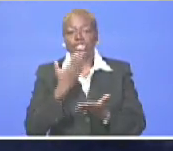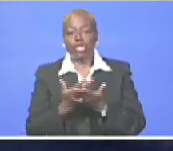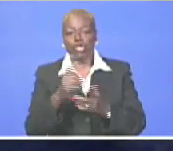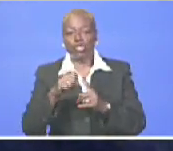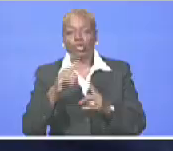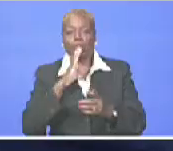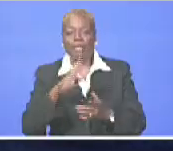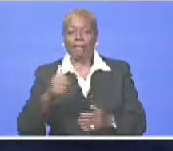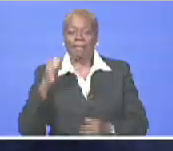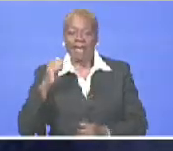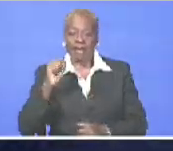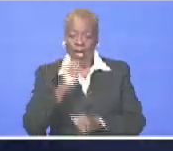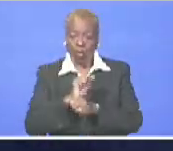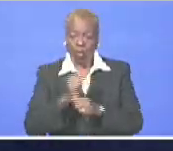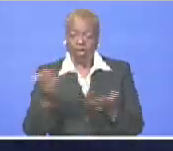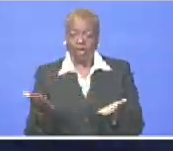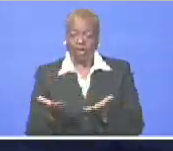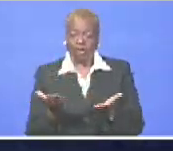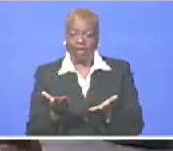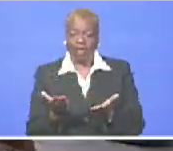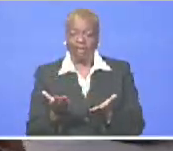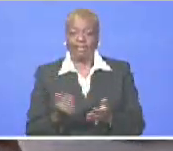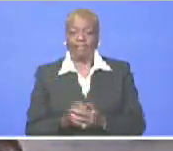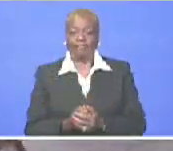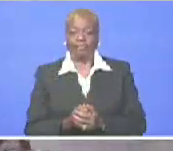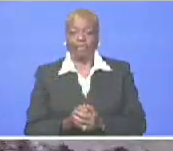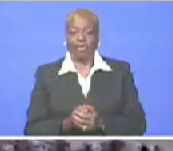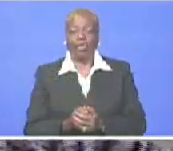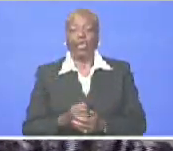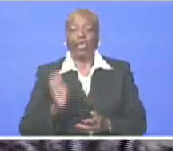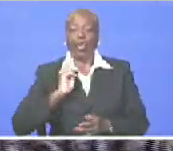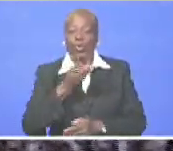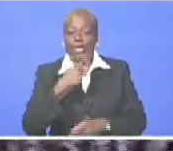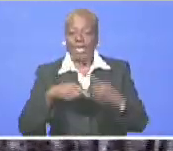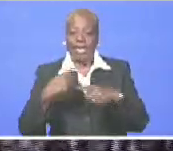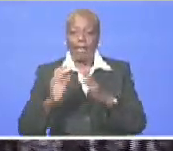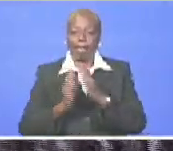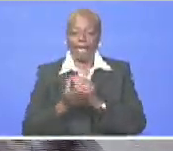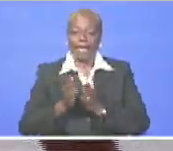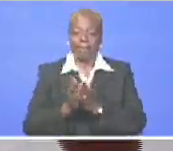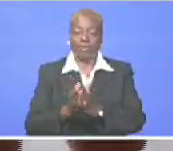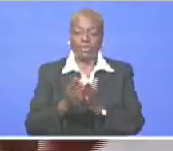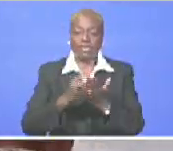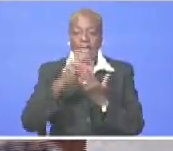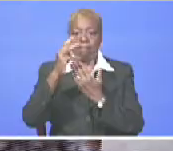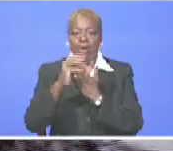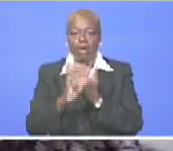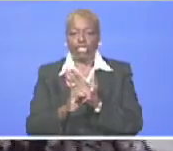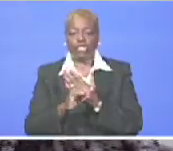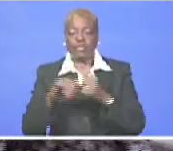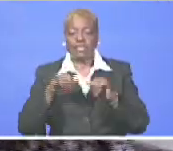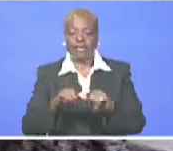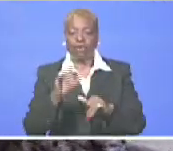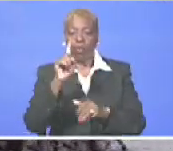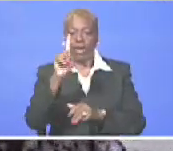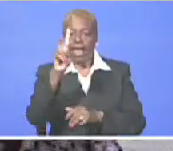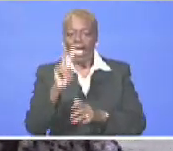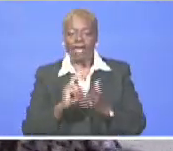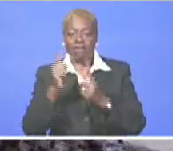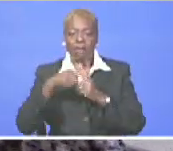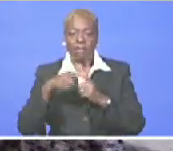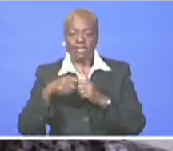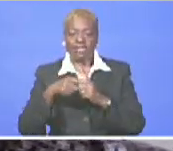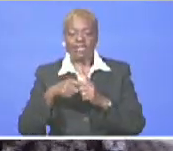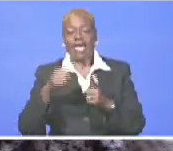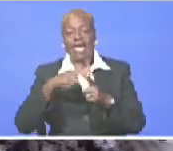I work here, so nice to be back in Nassau. We came by boat in March, and we stayed for a month and a half, and then, you